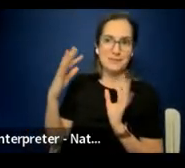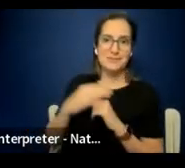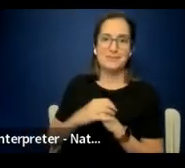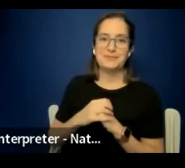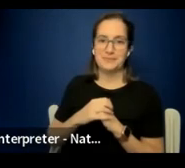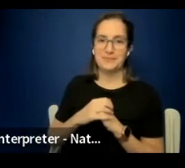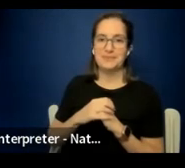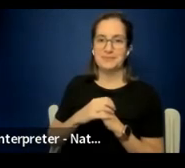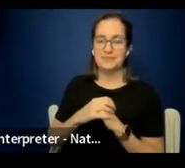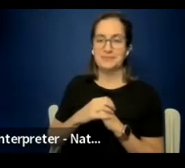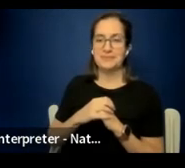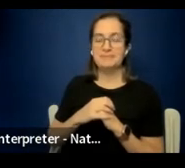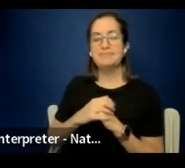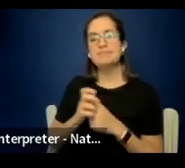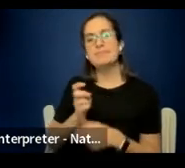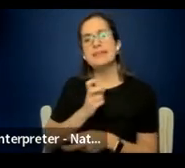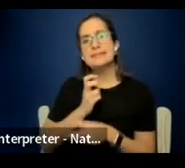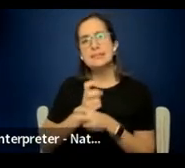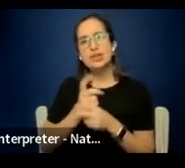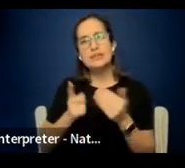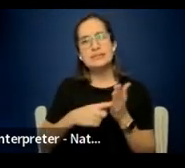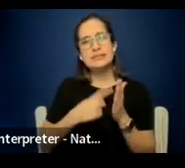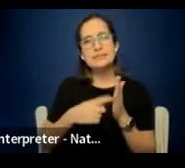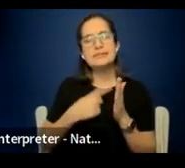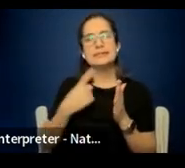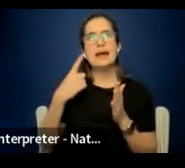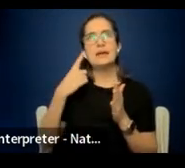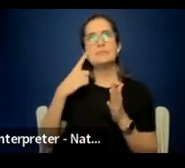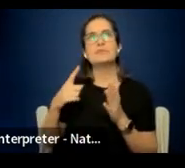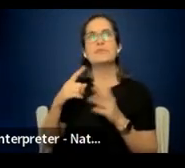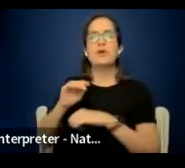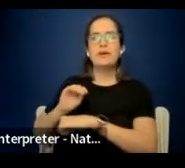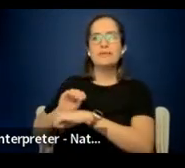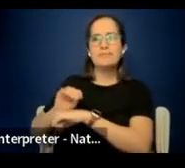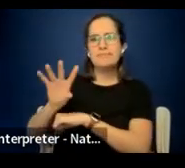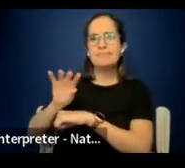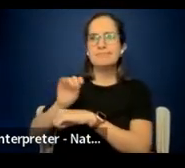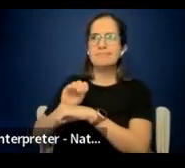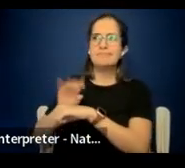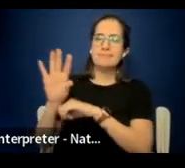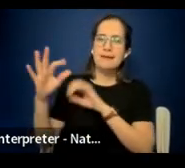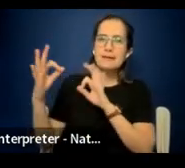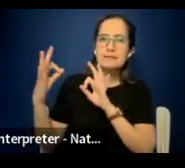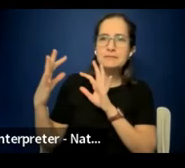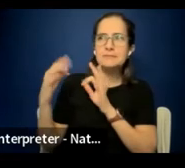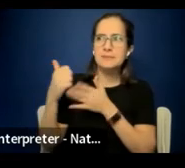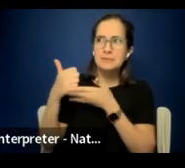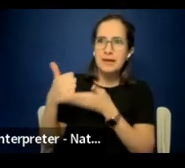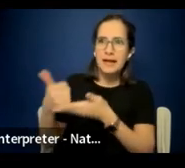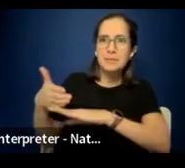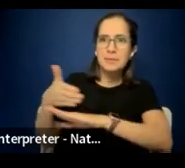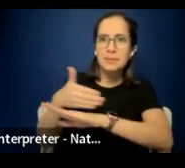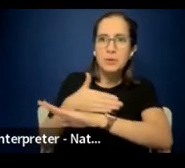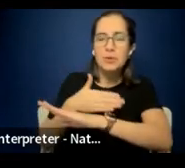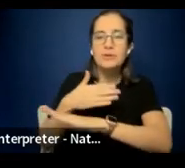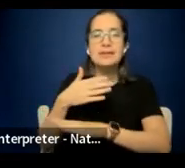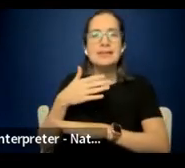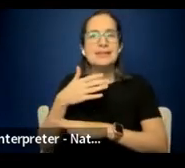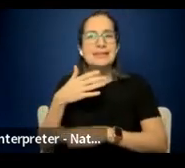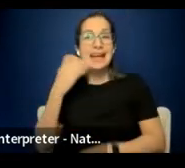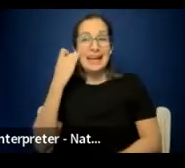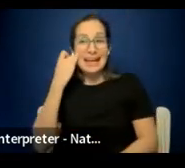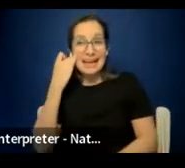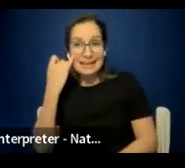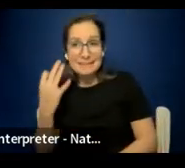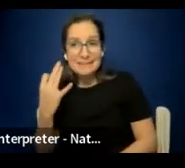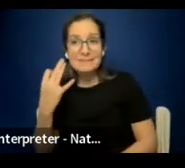You know, it's hard to sort of give people constructive feedback. It's even harder if it's not, you know, part of the process. If